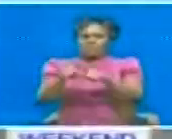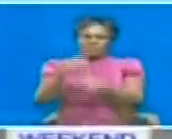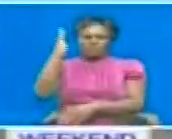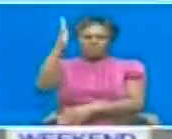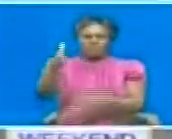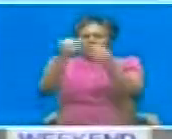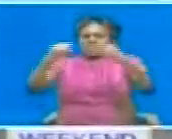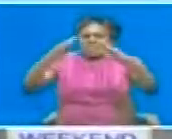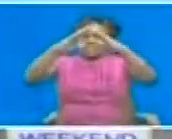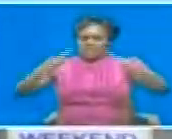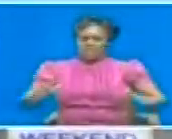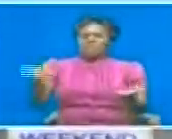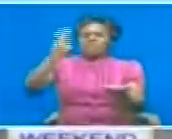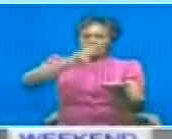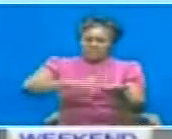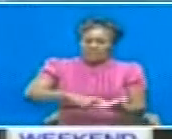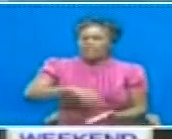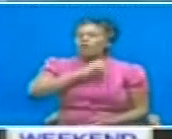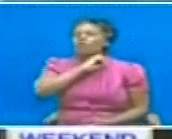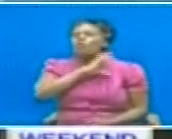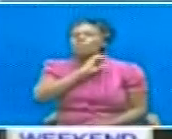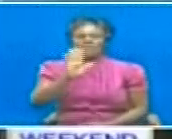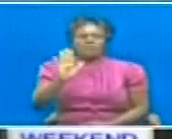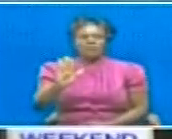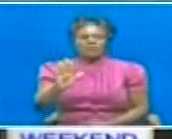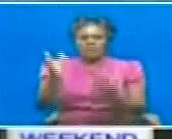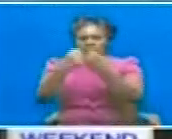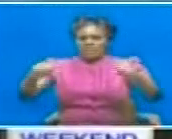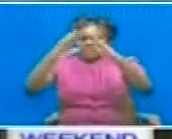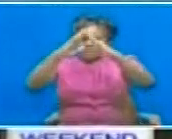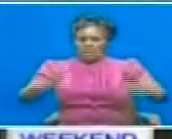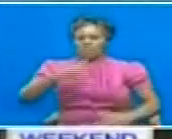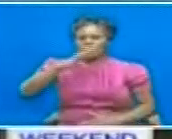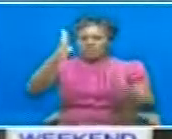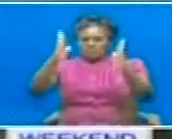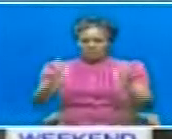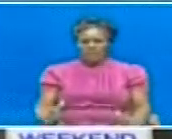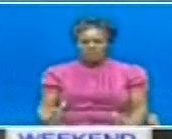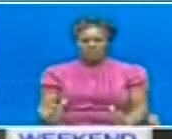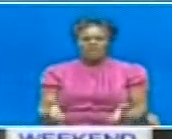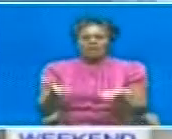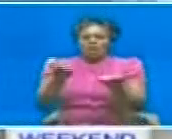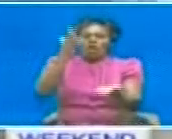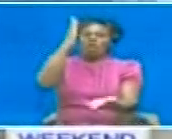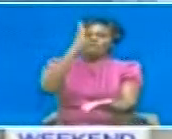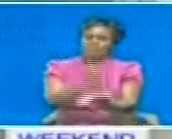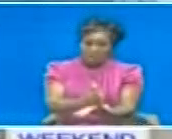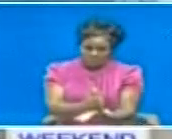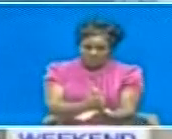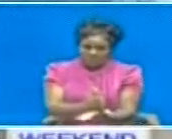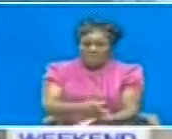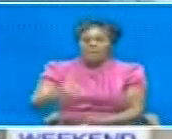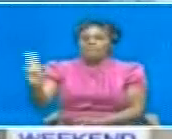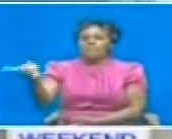State House to register their displeasure. The State House spokesperson Manoa Esipisu has now confirmed that the